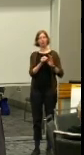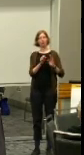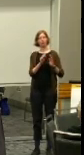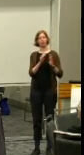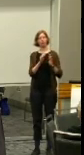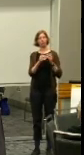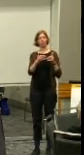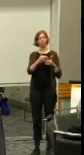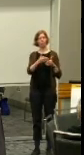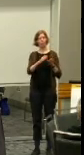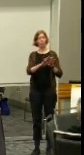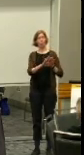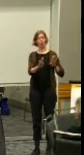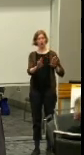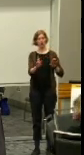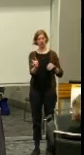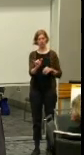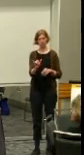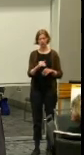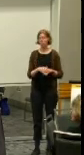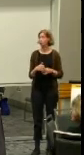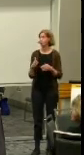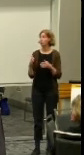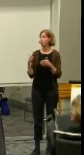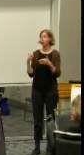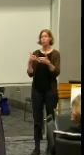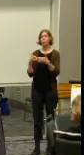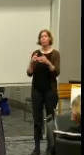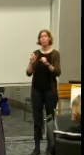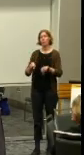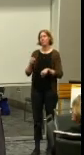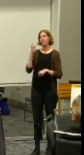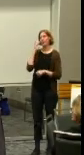And then there's just in the corner, there's some of our finished ideas.